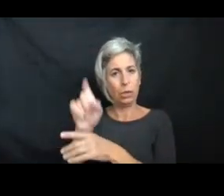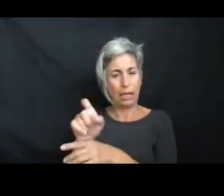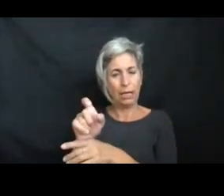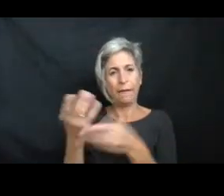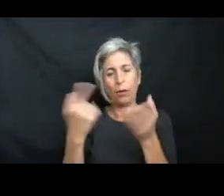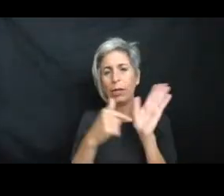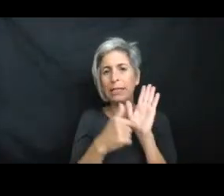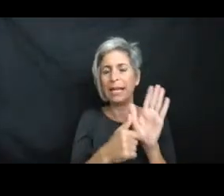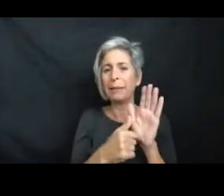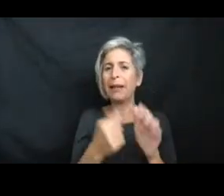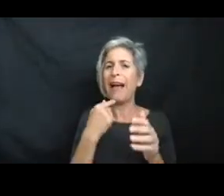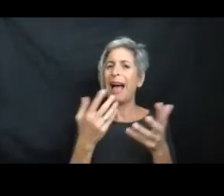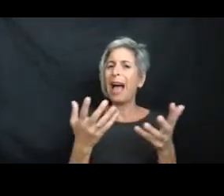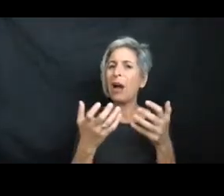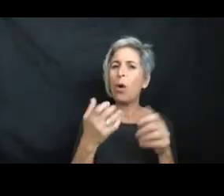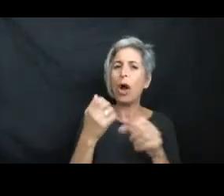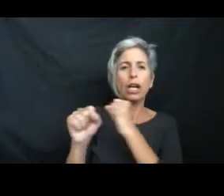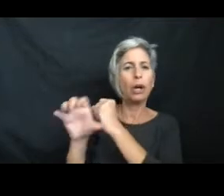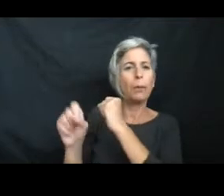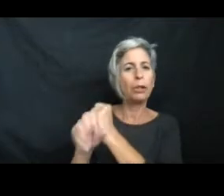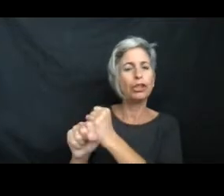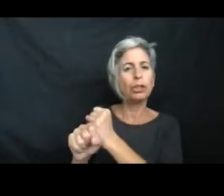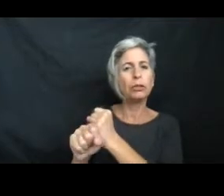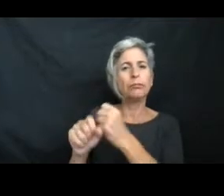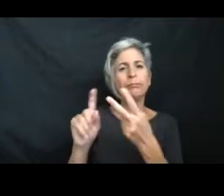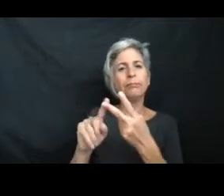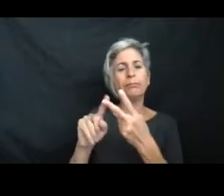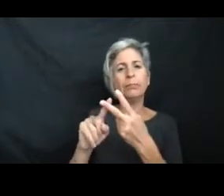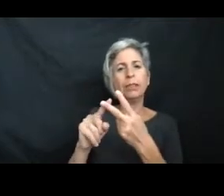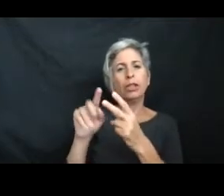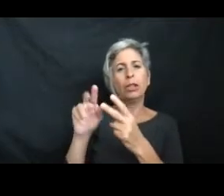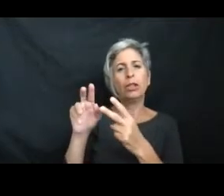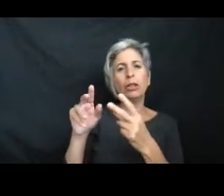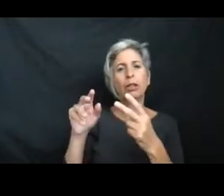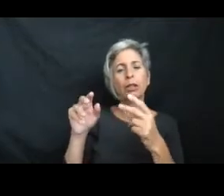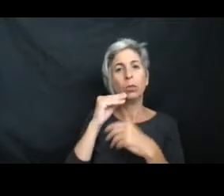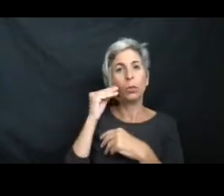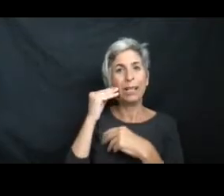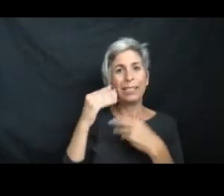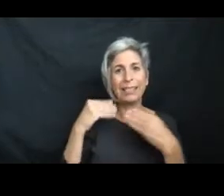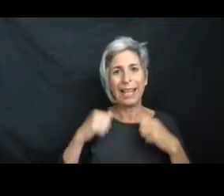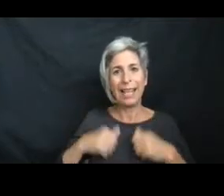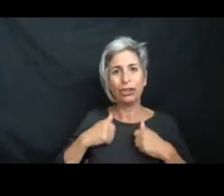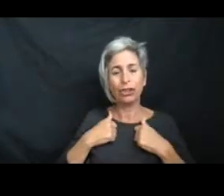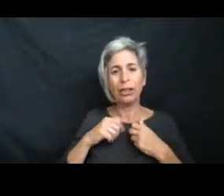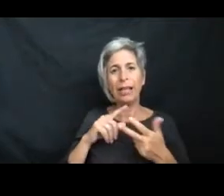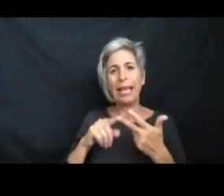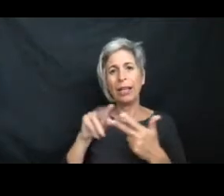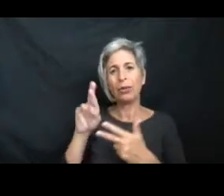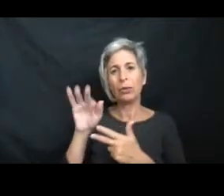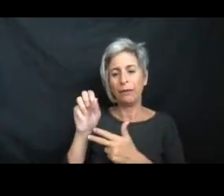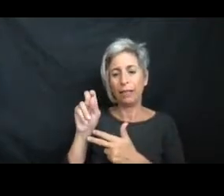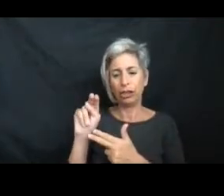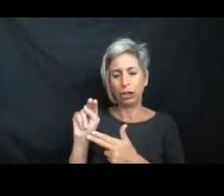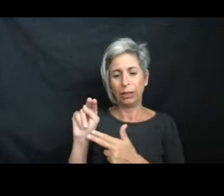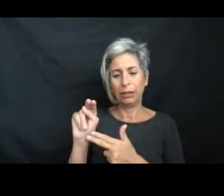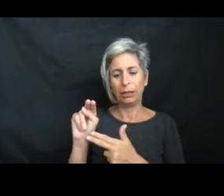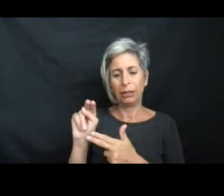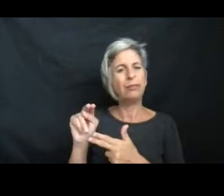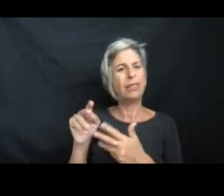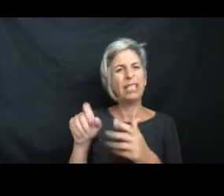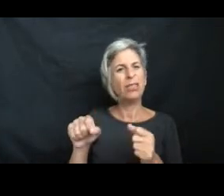and say, I want commercial, residential, and revisions, and I just want the ones waiting for intake. So this is another